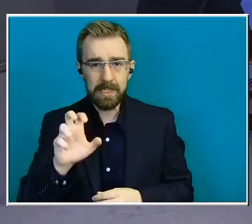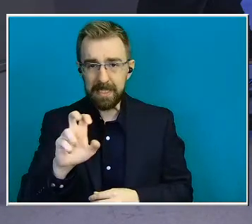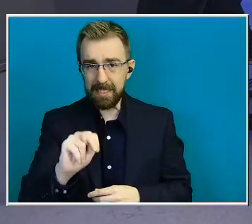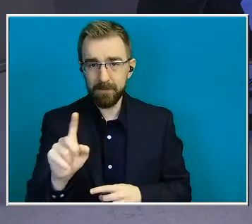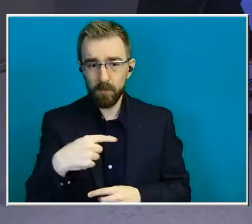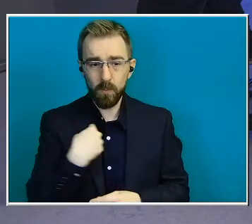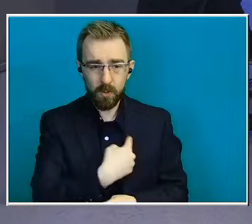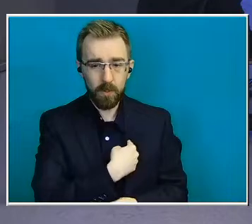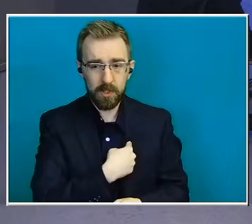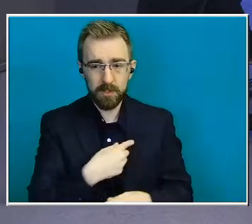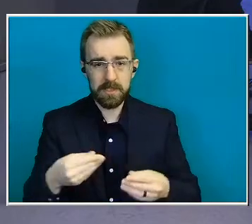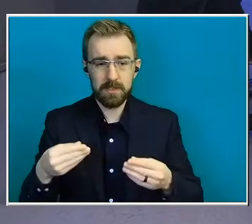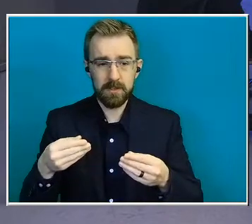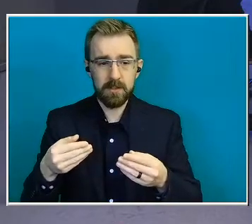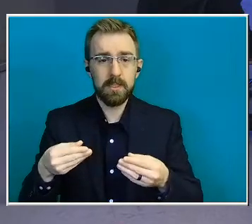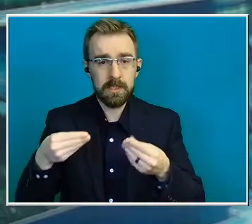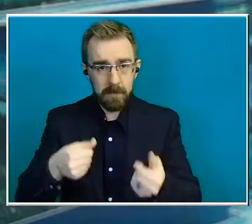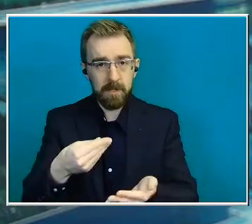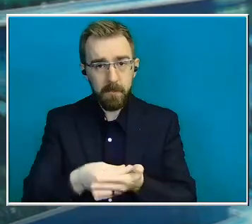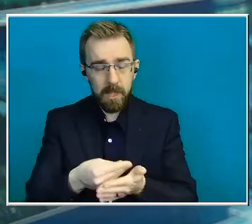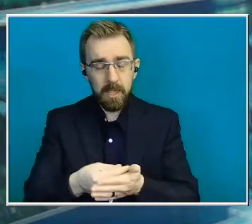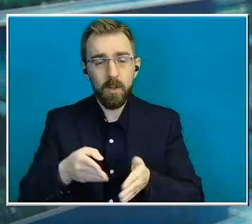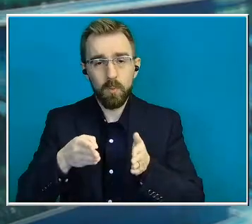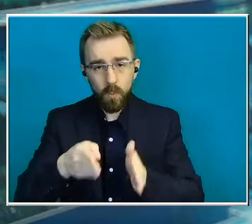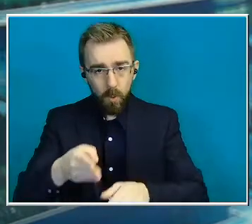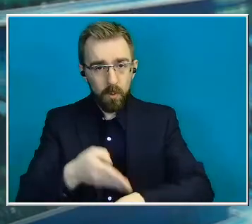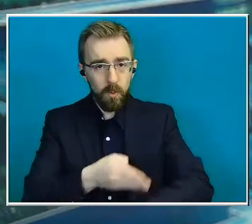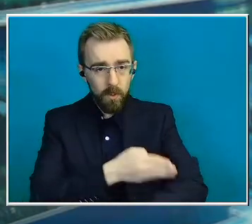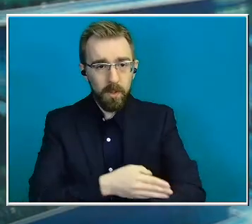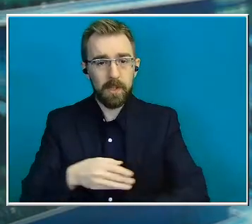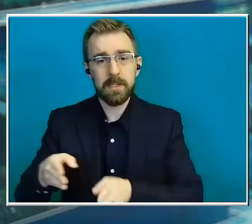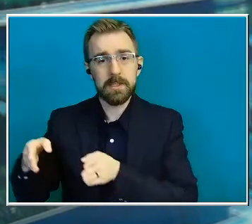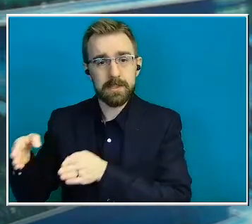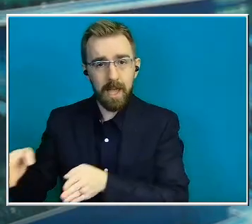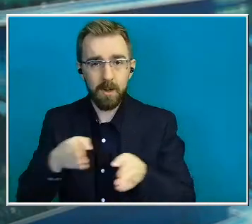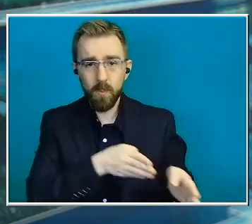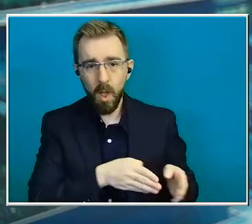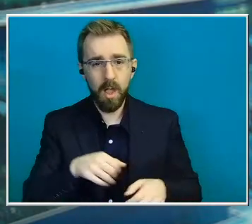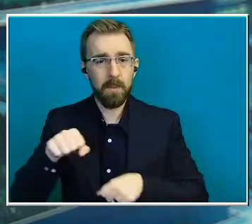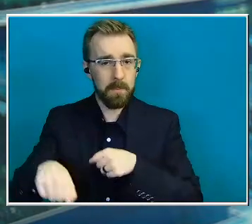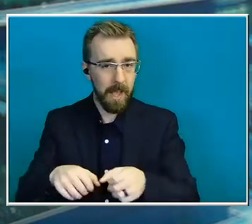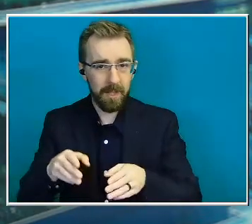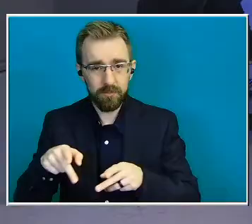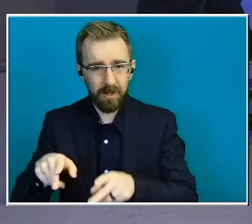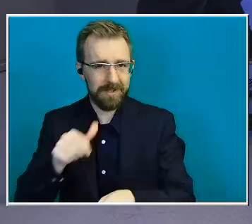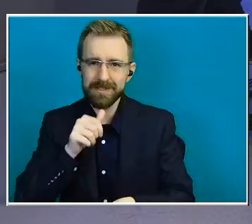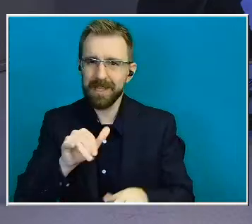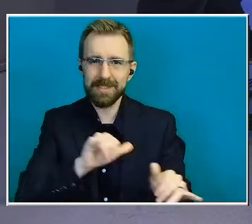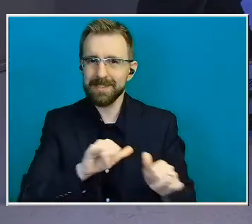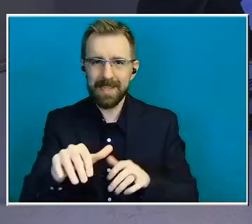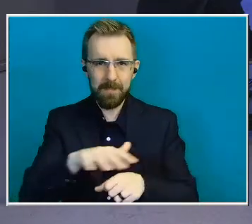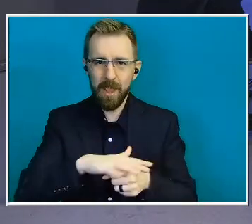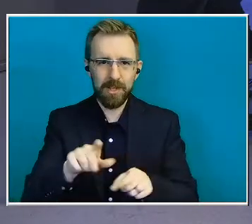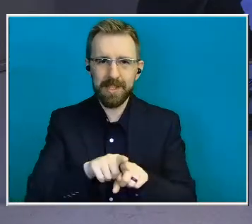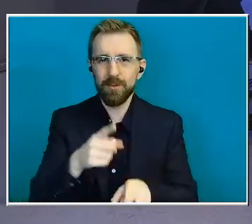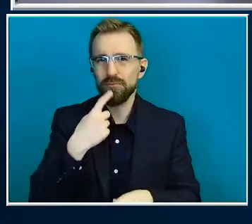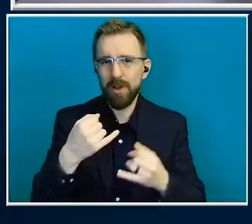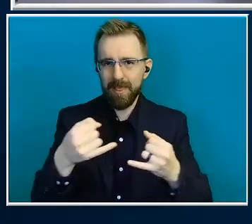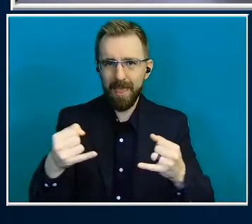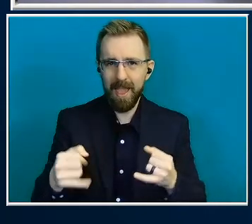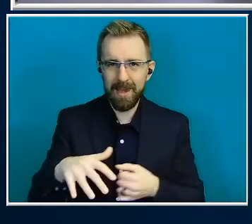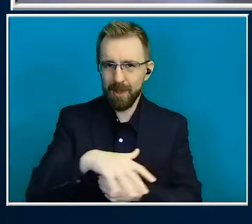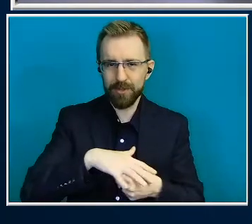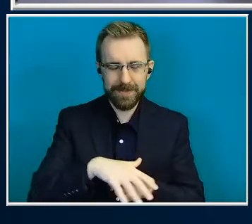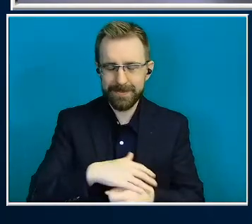to build better roads, better sidewalks, bike and health trails, it's not in the same areas that got redlined. Exactly. Yeah. I have a question for